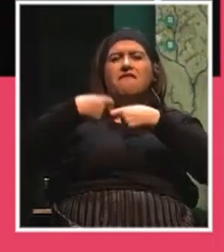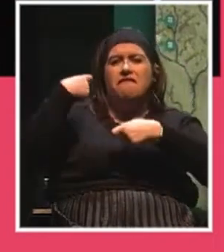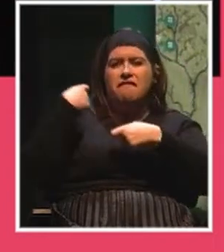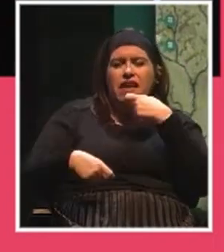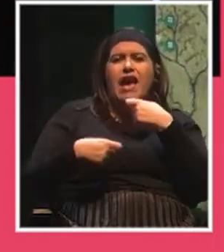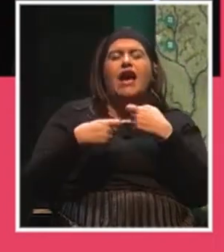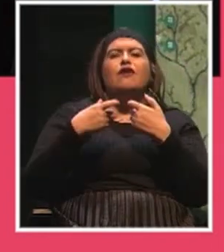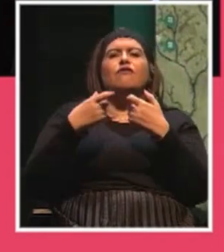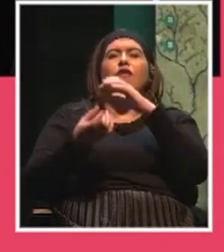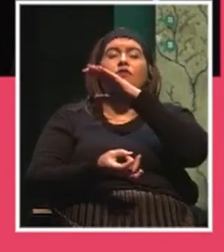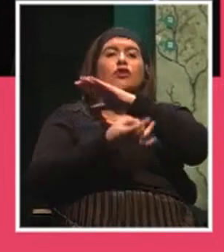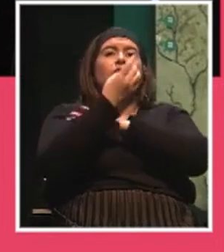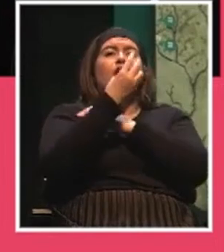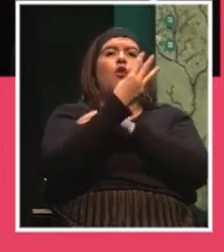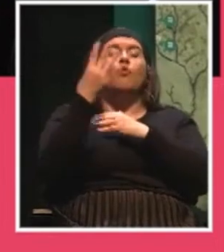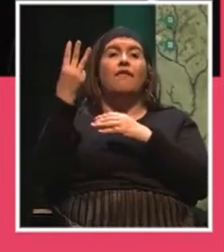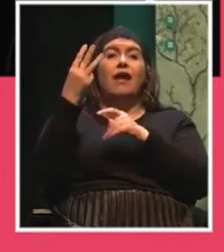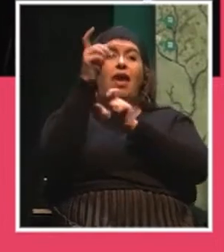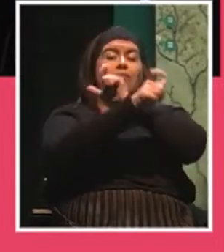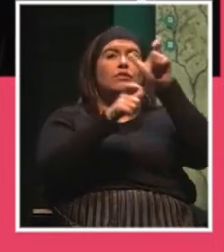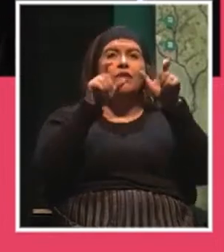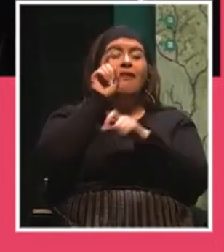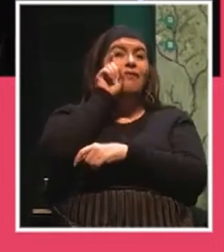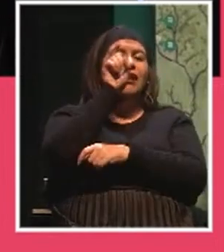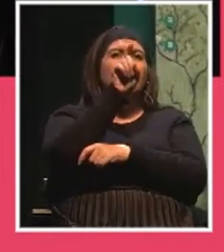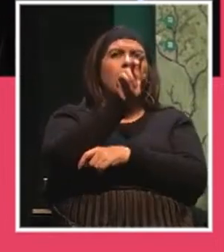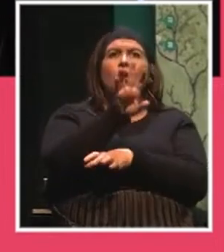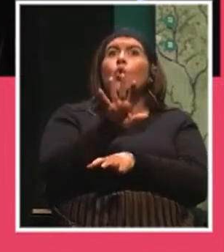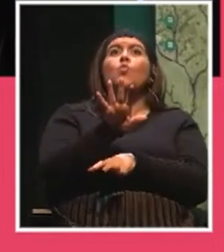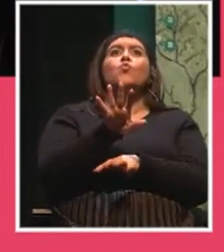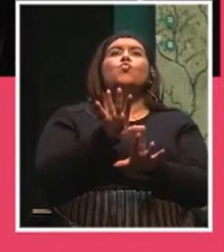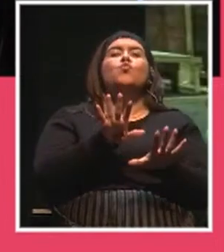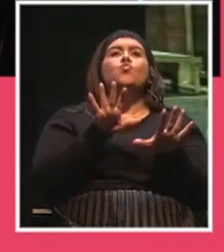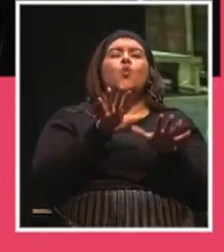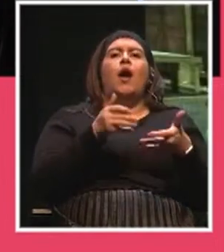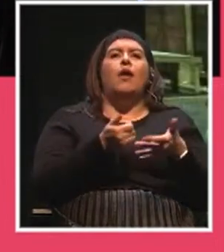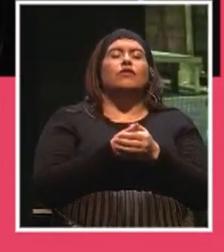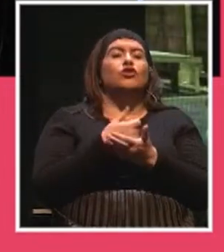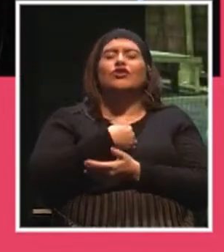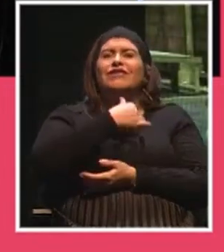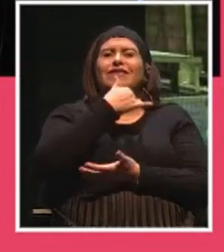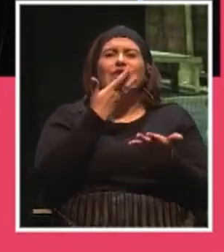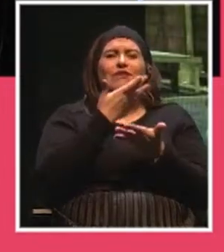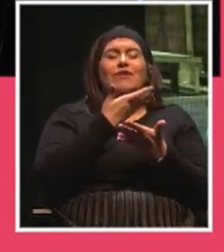crazy. And they somehow allowed us to do this. And so